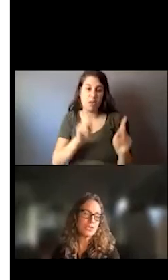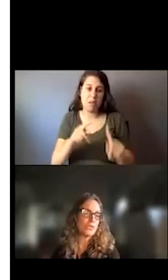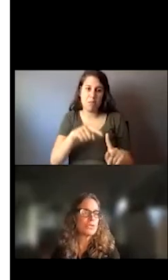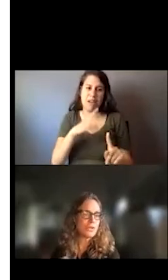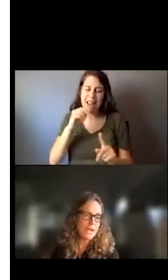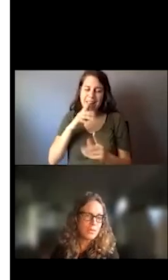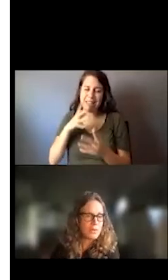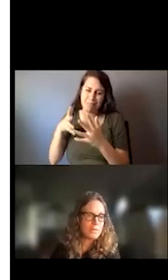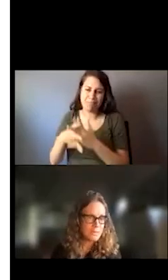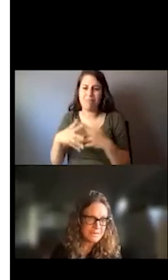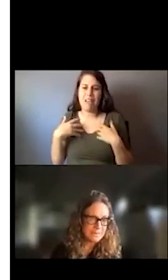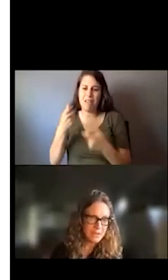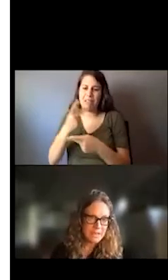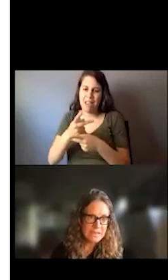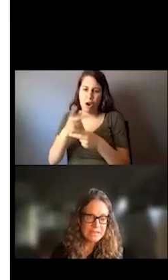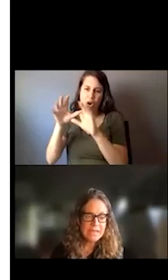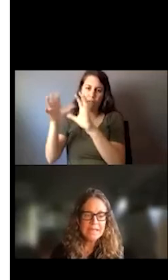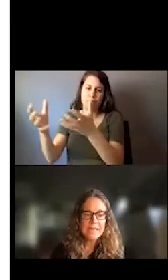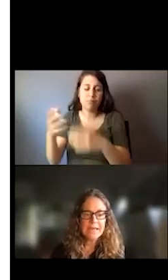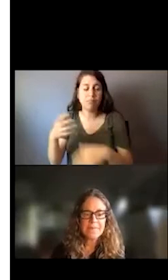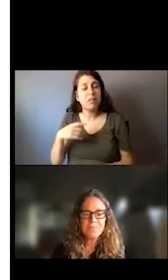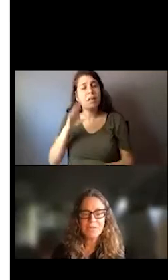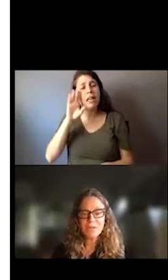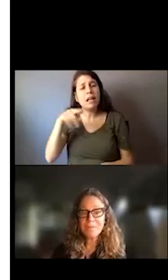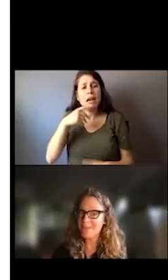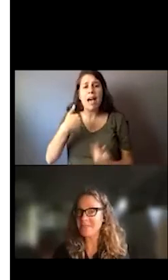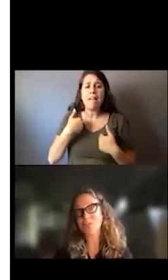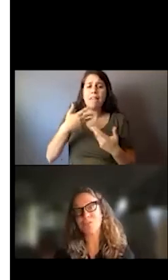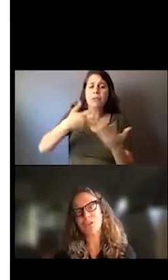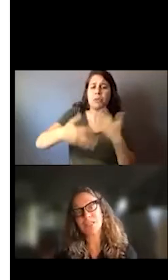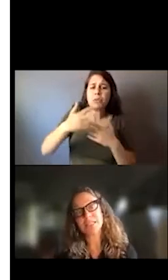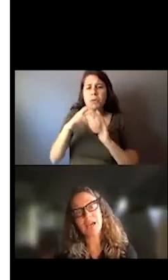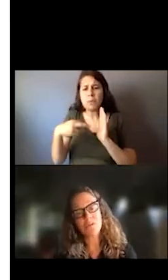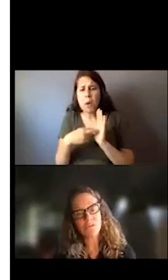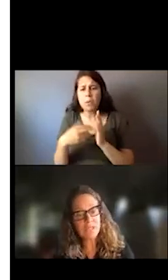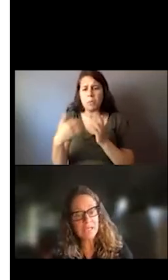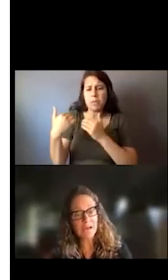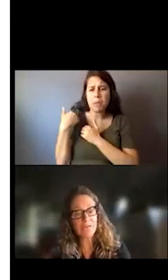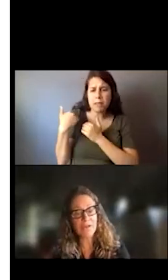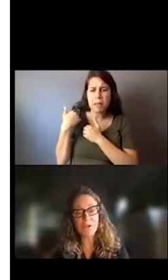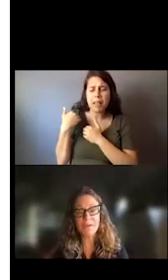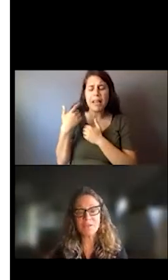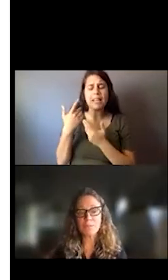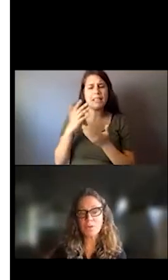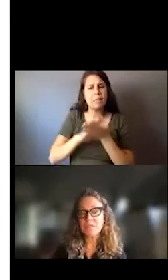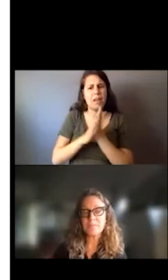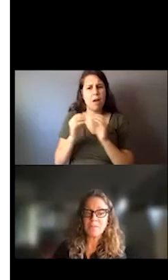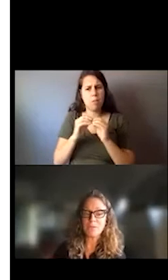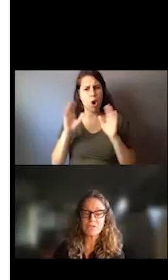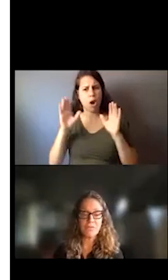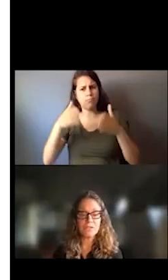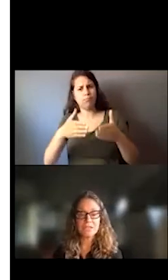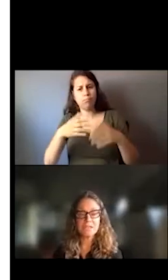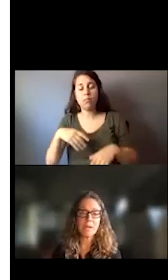questions about our social care roles and responsibilities have really become the central focus, not only of healthcare-based